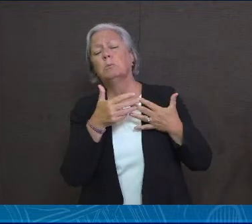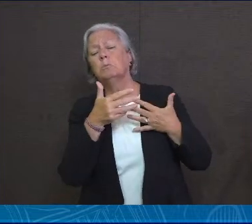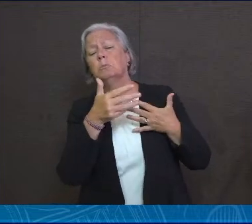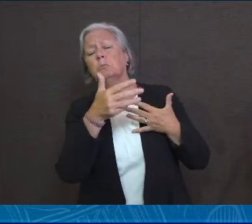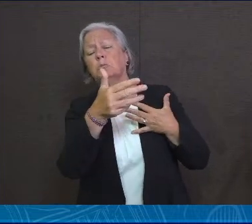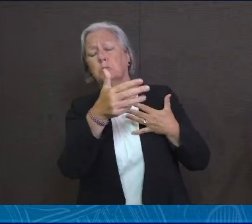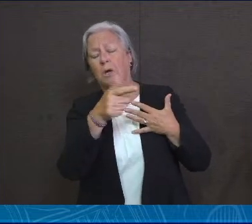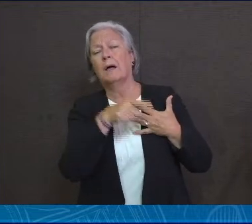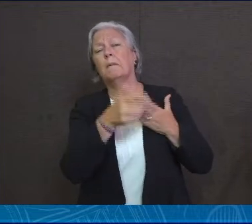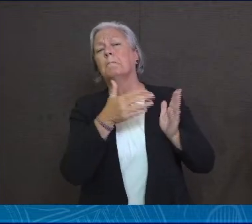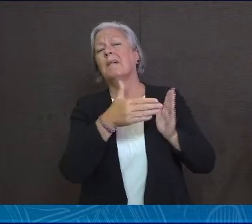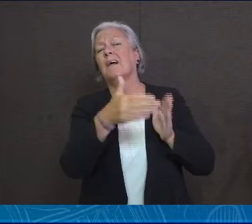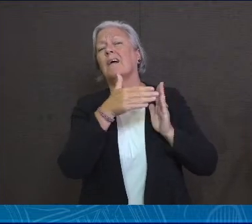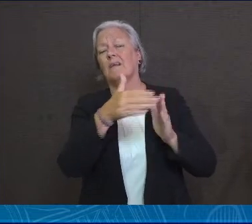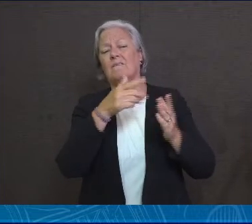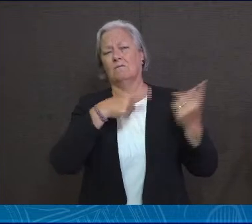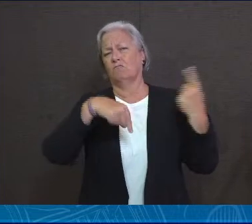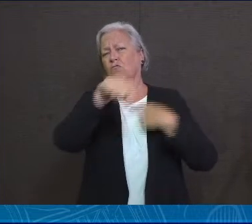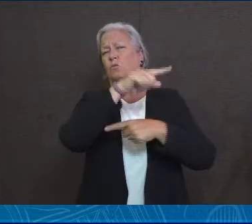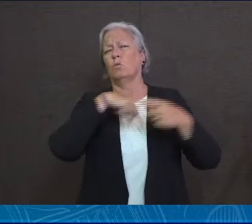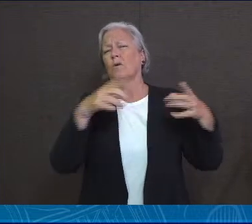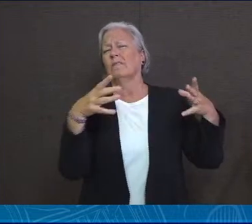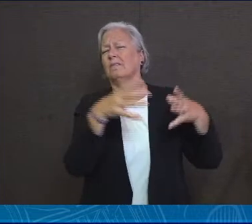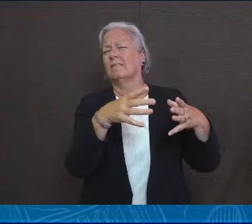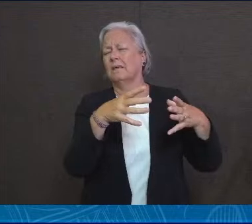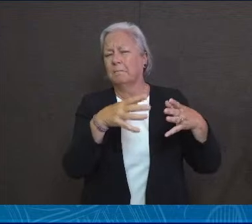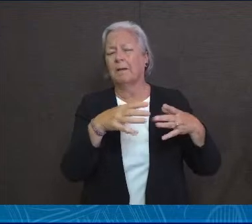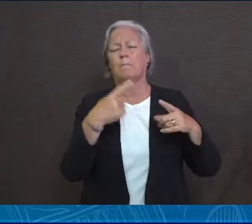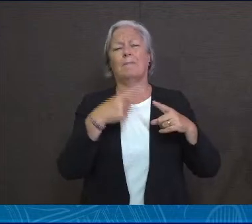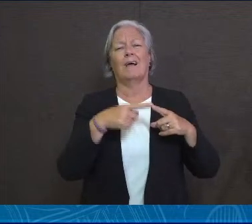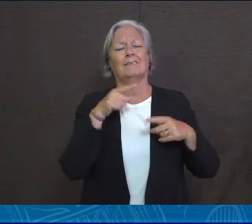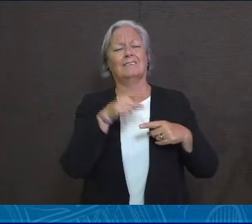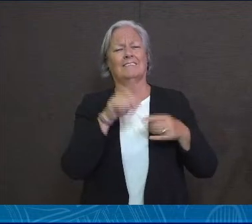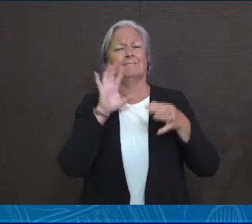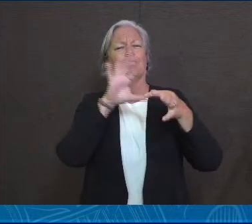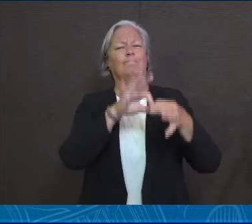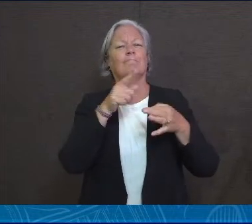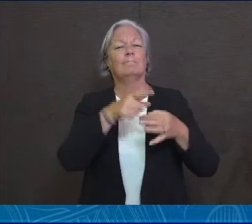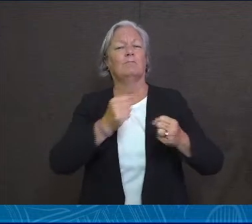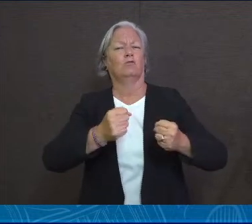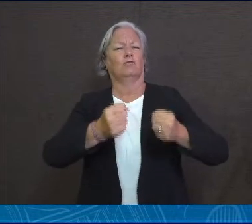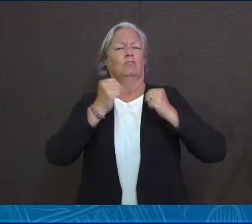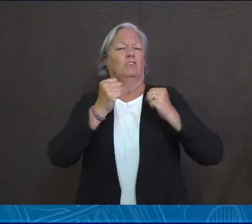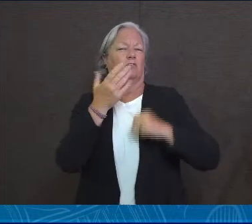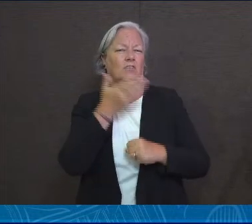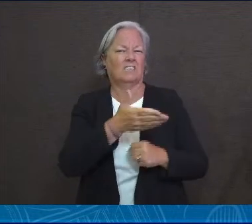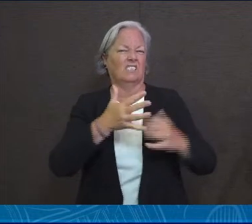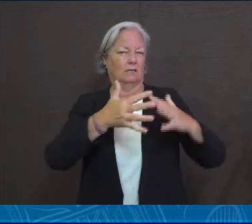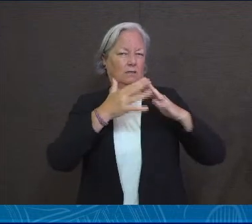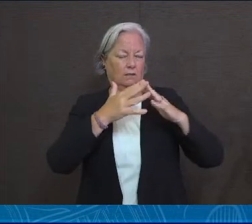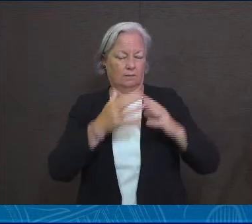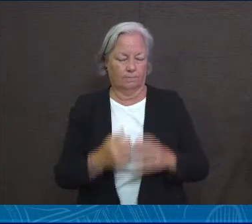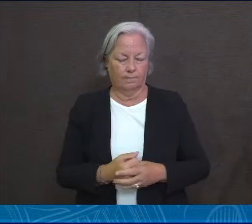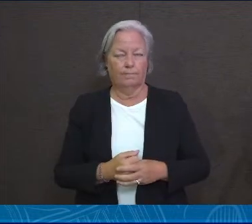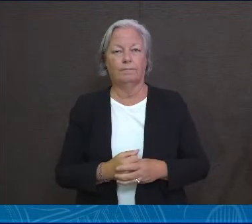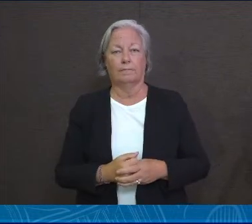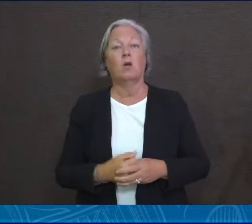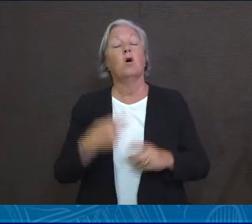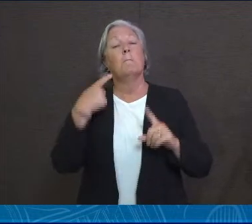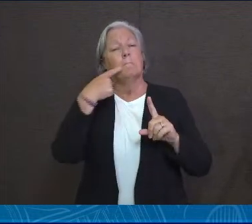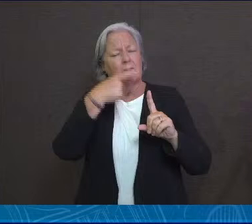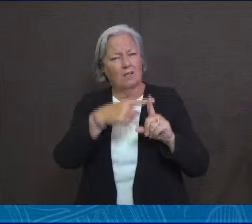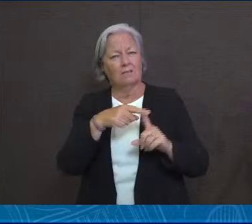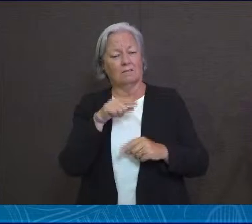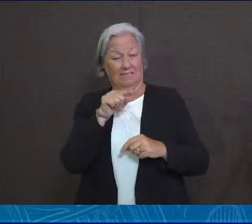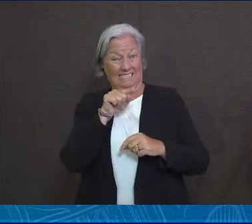management and disaster resilience? What steps are being taken within Credit Valley Conservation to ensure